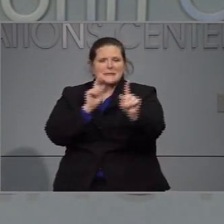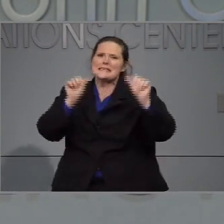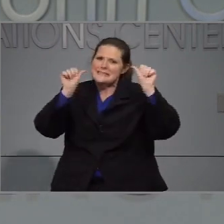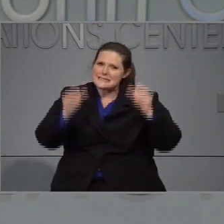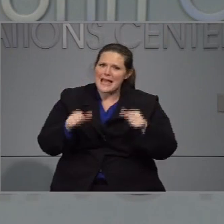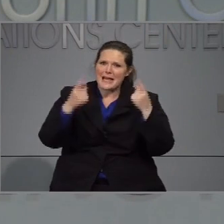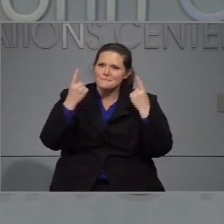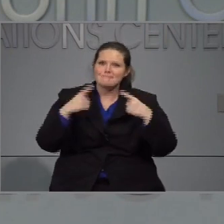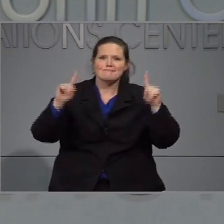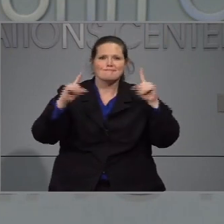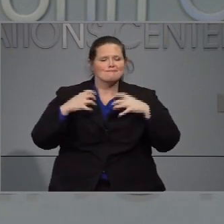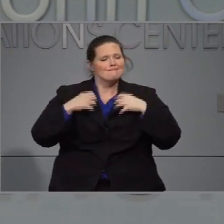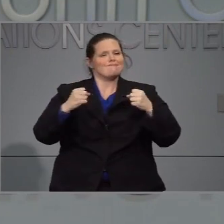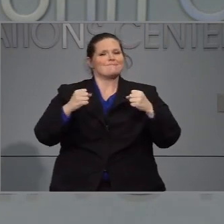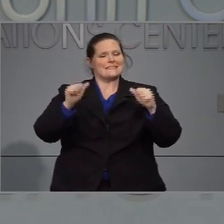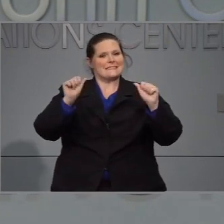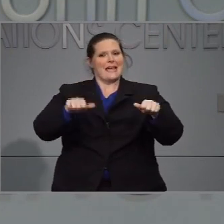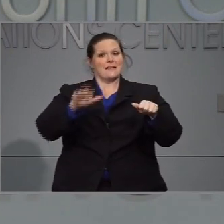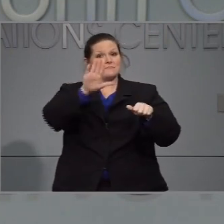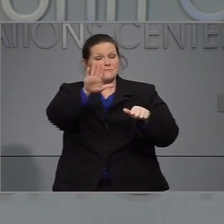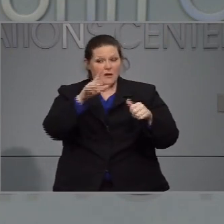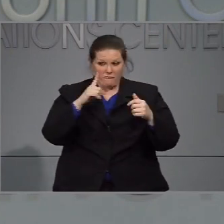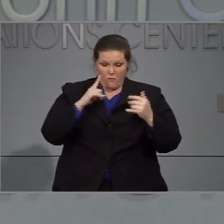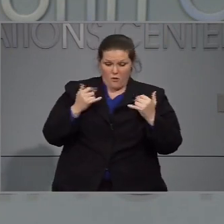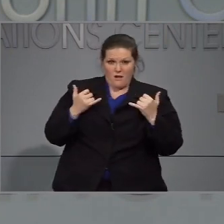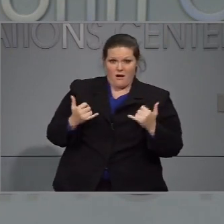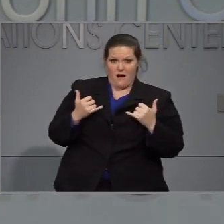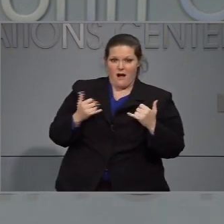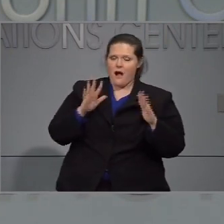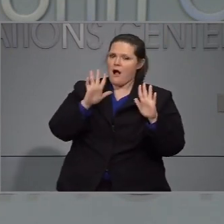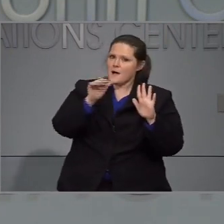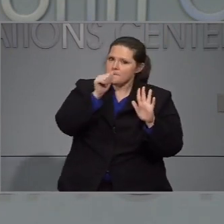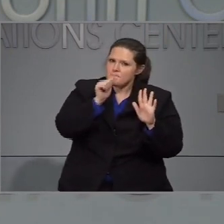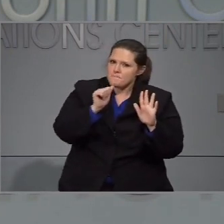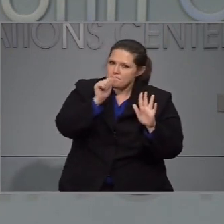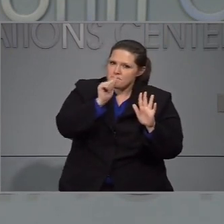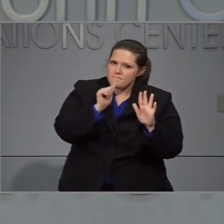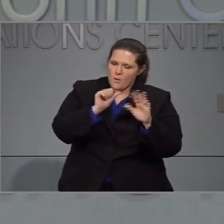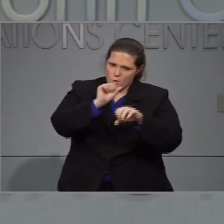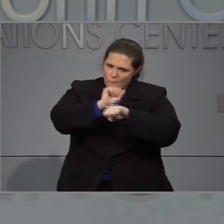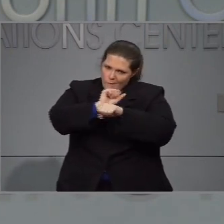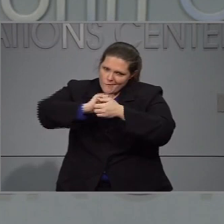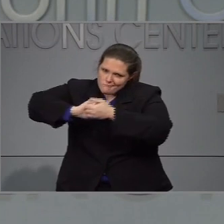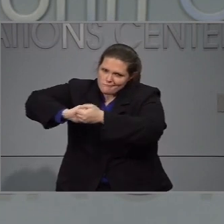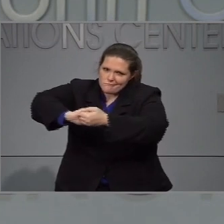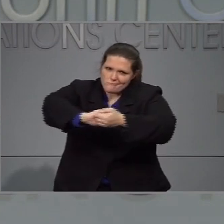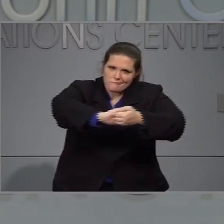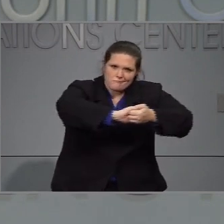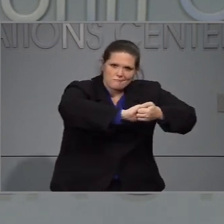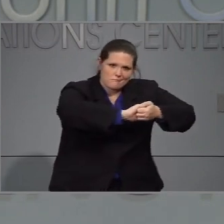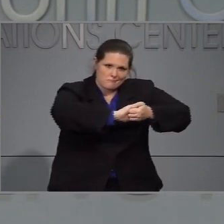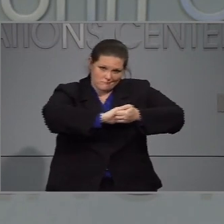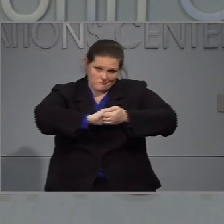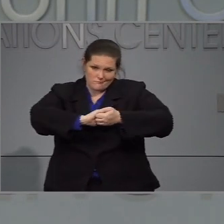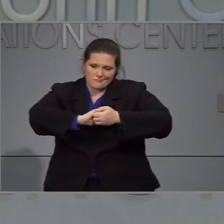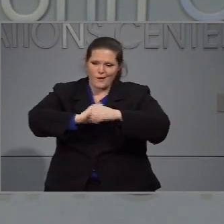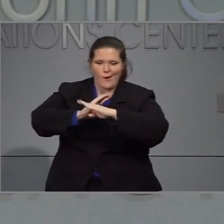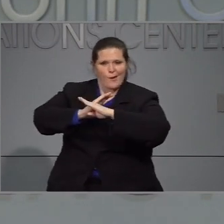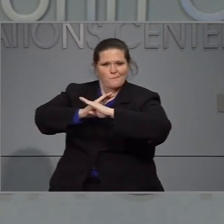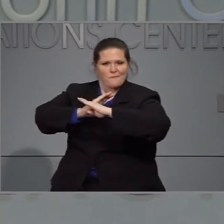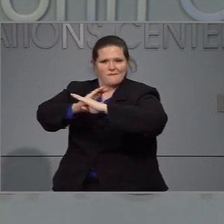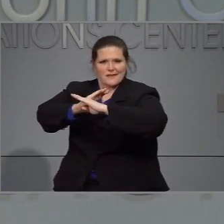now, let's stick together and do what we know works to prevent disease spread while supporting each